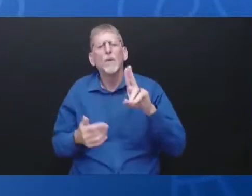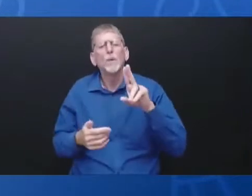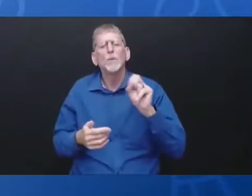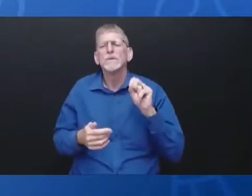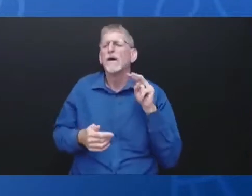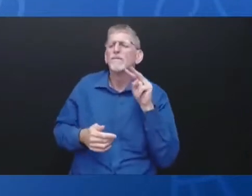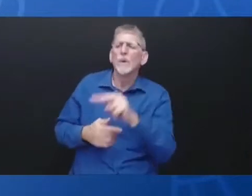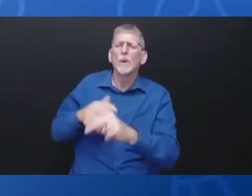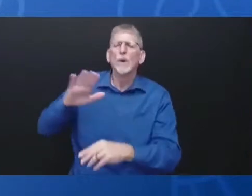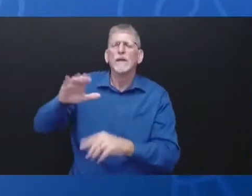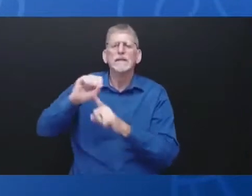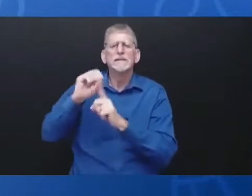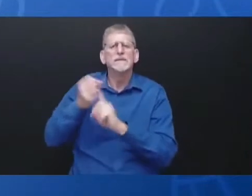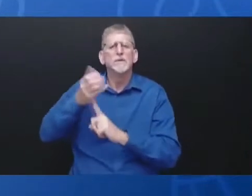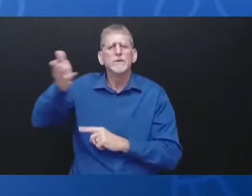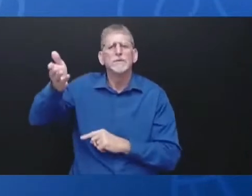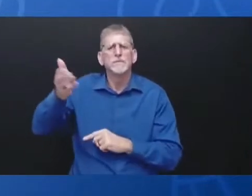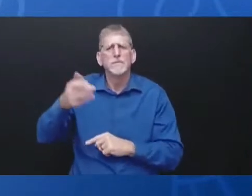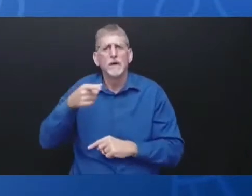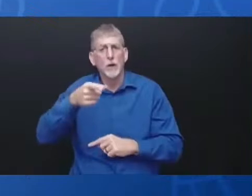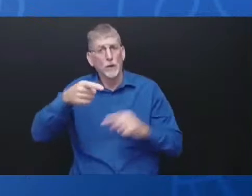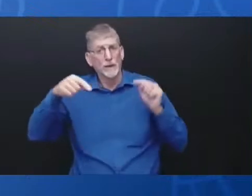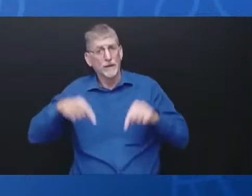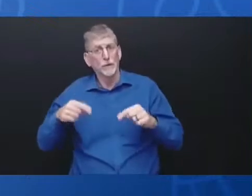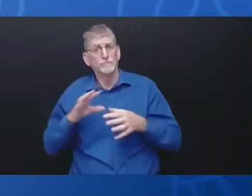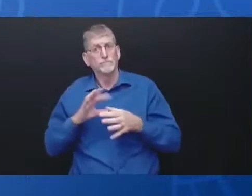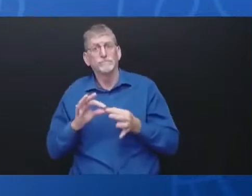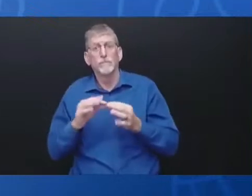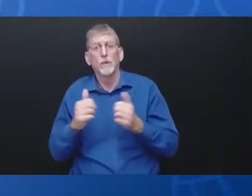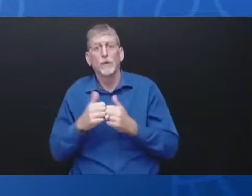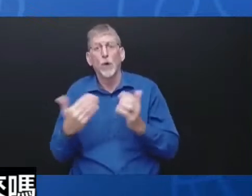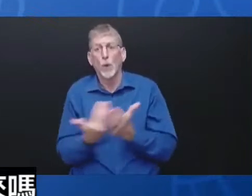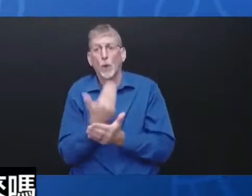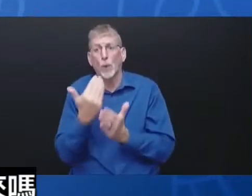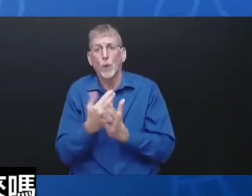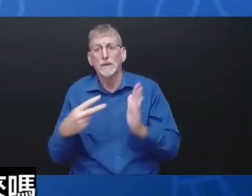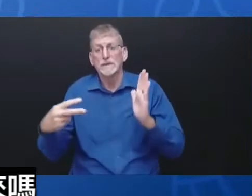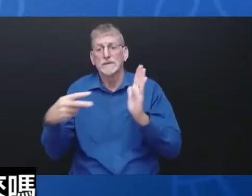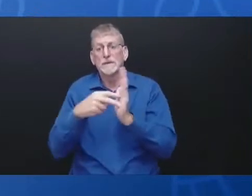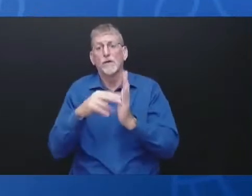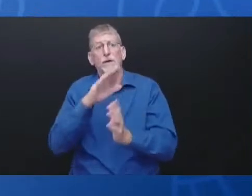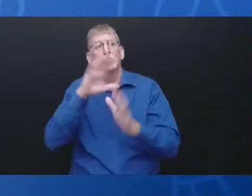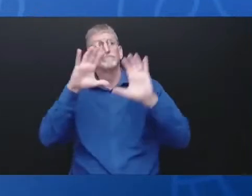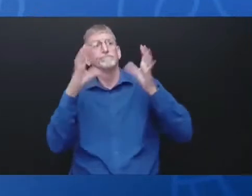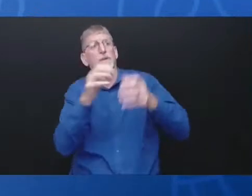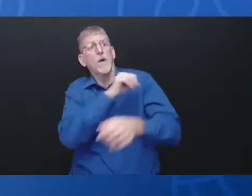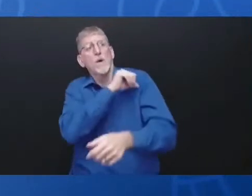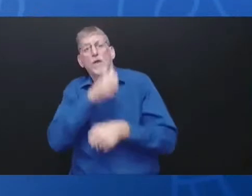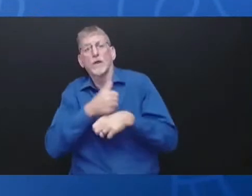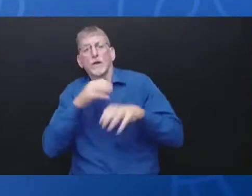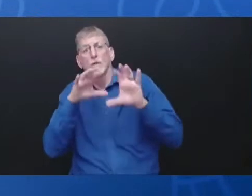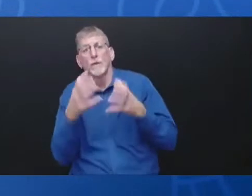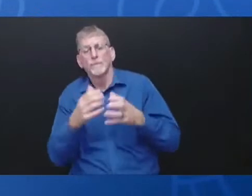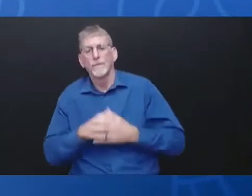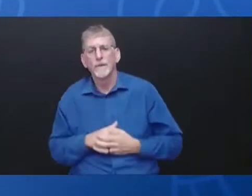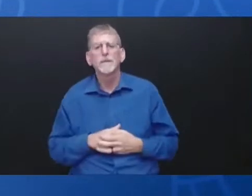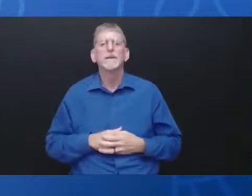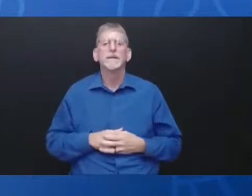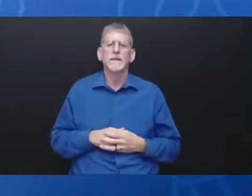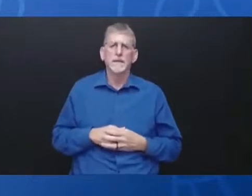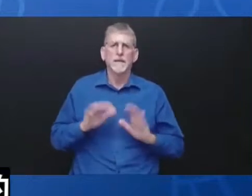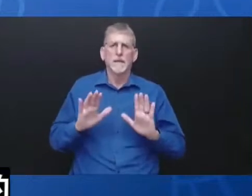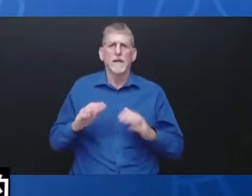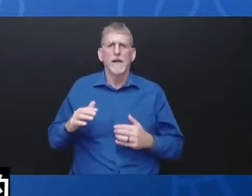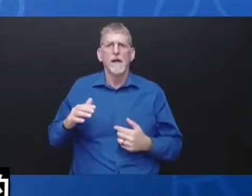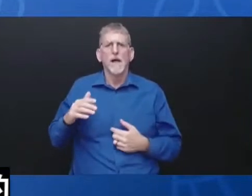Syrian interim authority? Do you have any engagement with them? You know, again, when it comes to diplomatic engagements, situations as